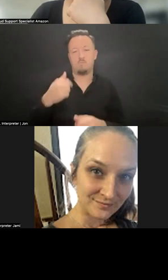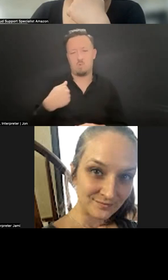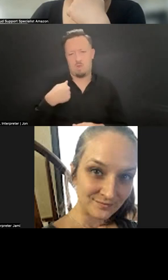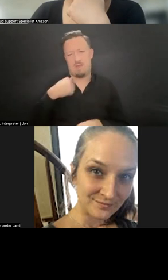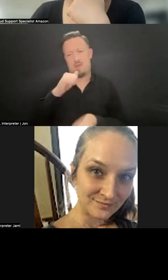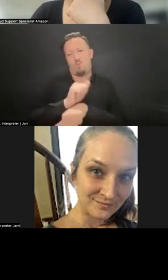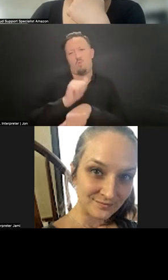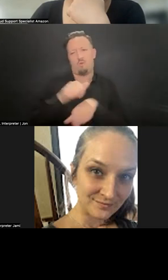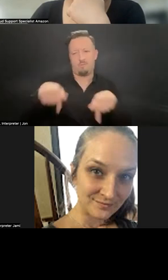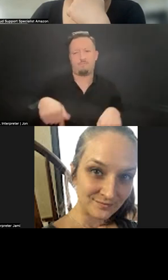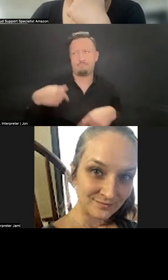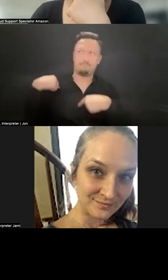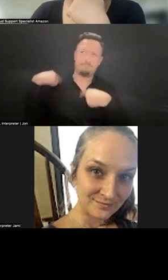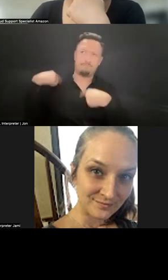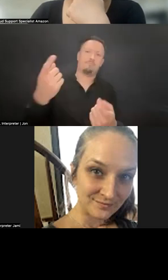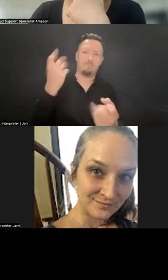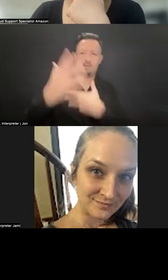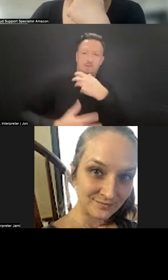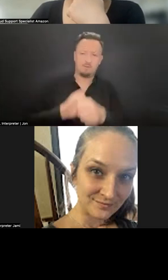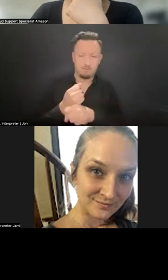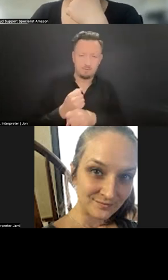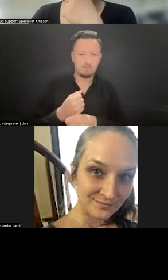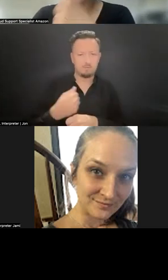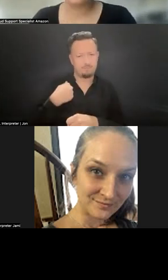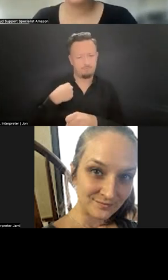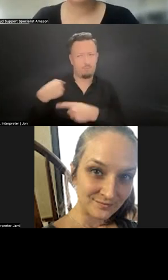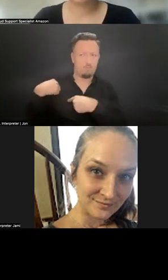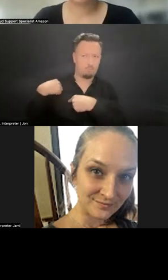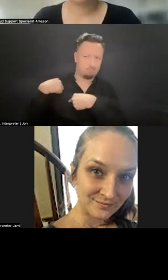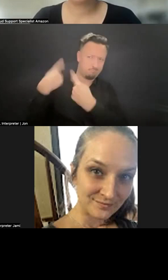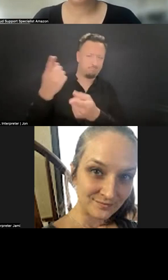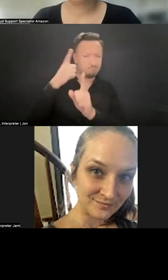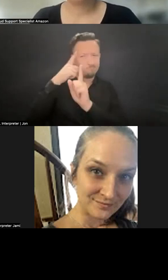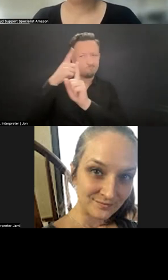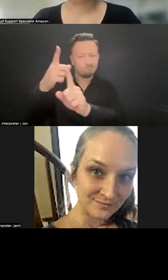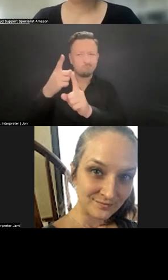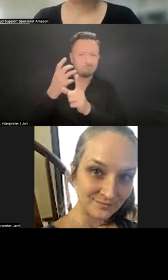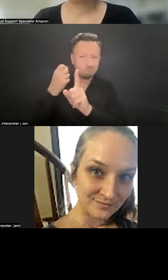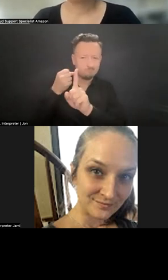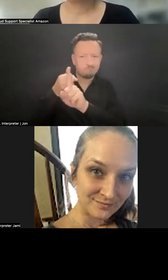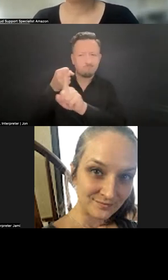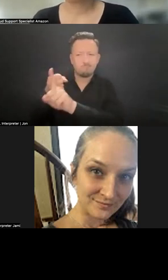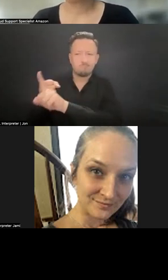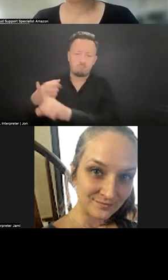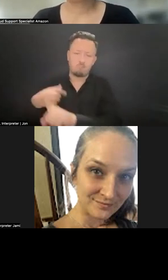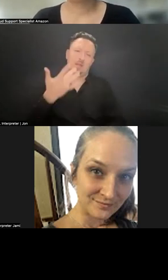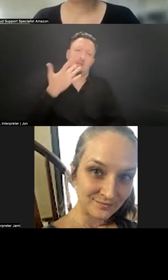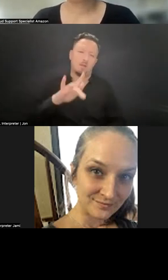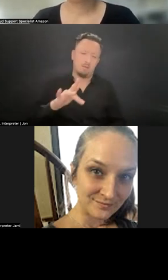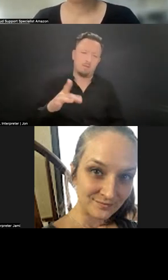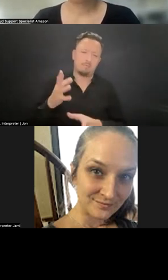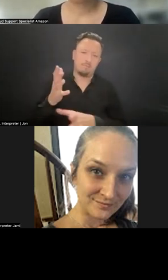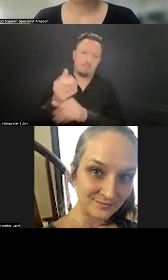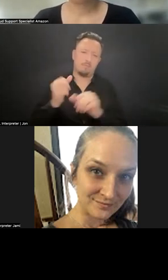field this long and been pursuing this for a long time. So I was fortunate to get those. But yours is